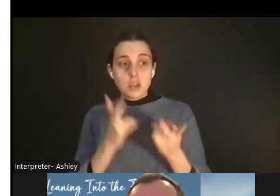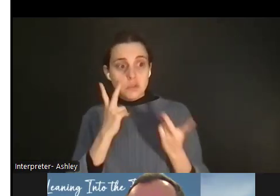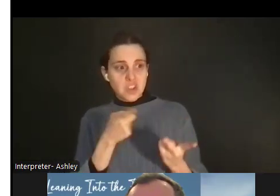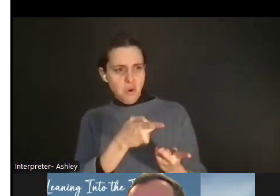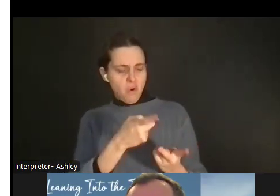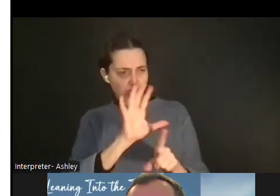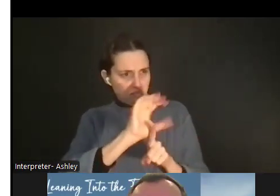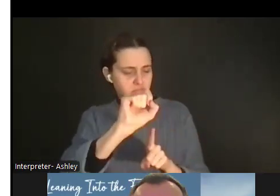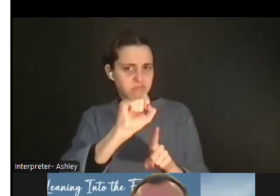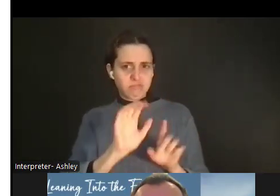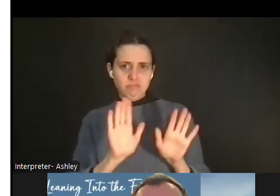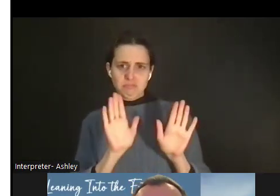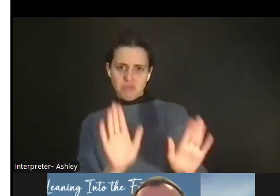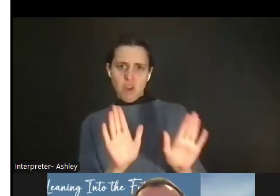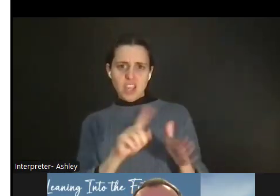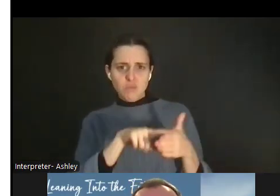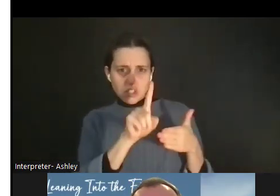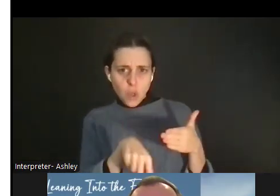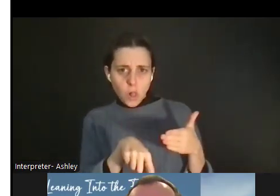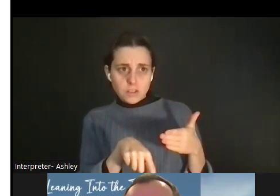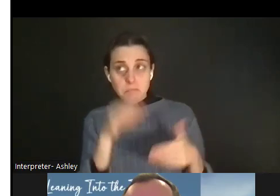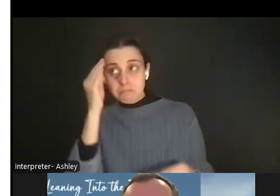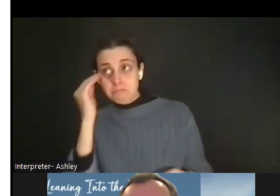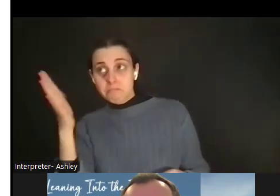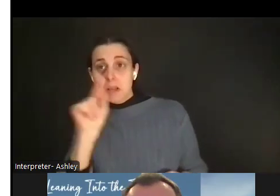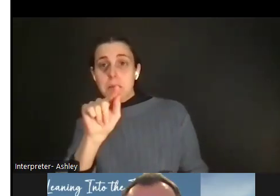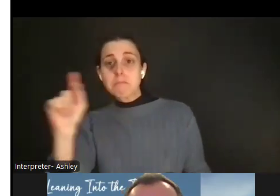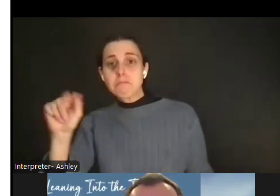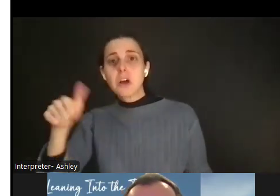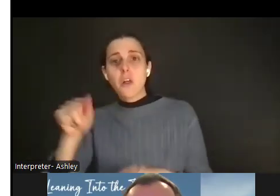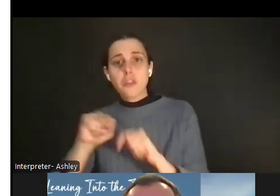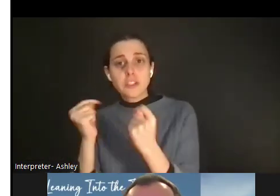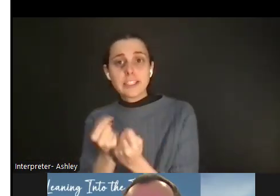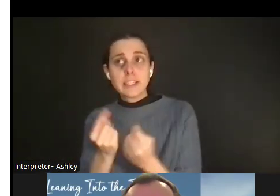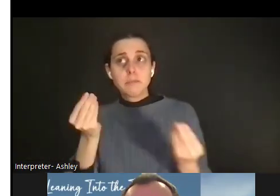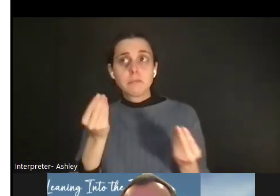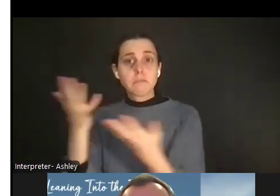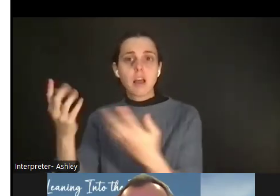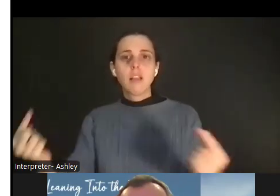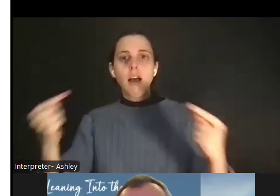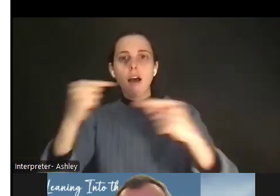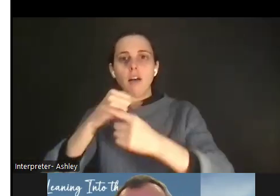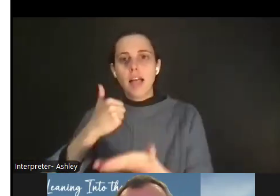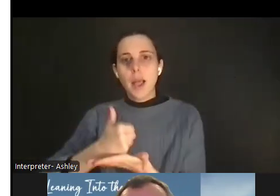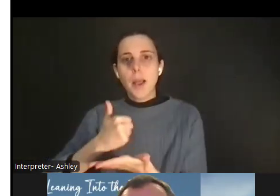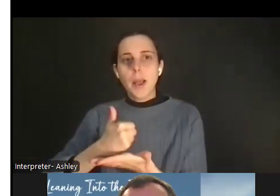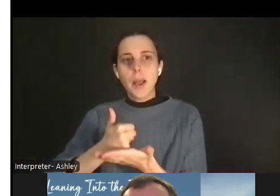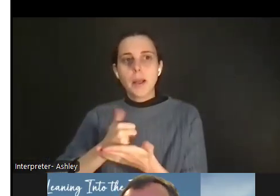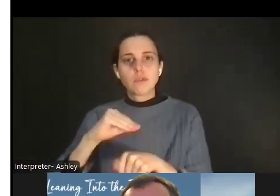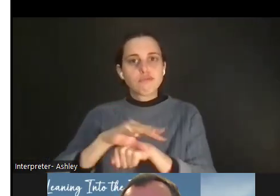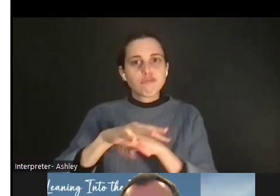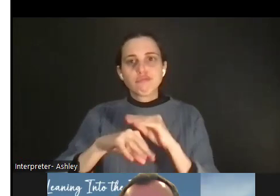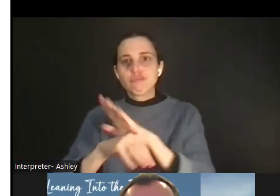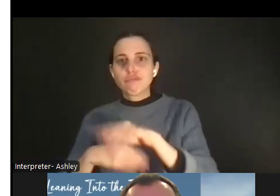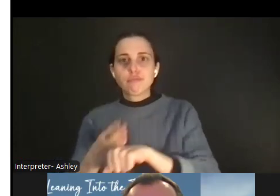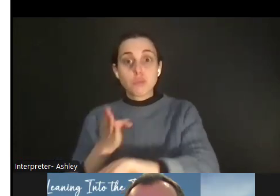and be able to share that with some other teams and cross-pollinate those improvements.